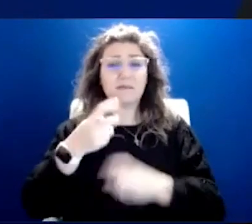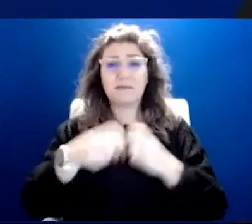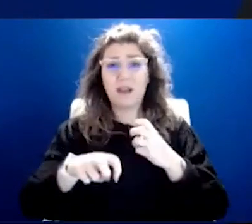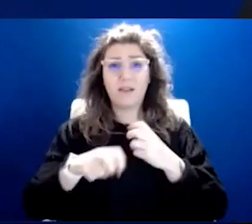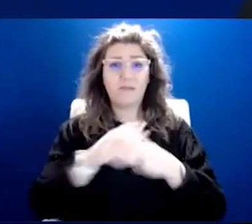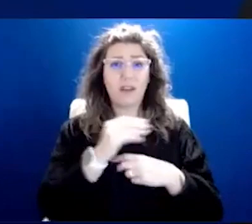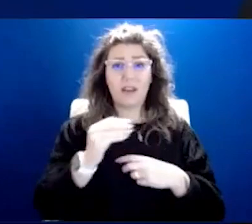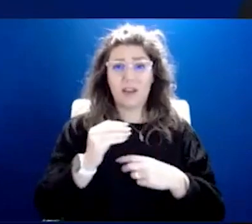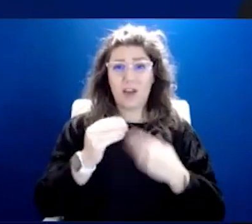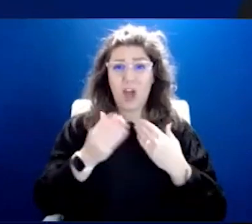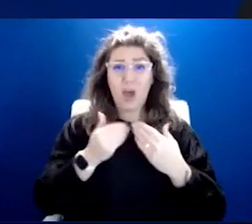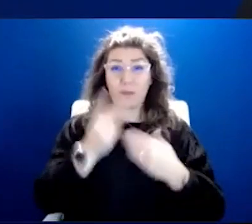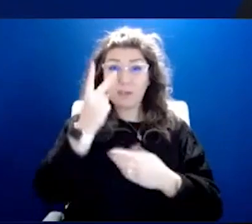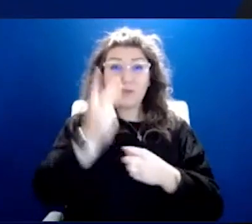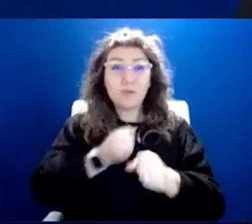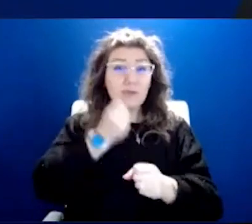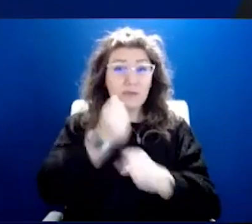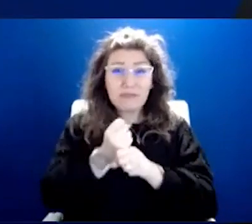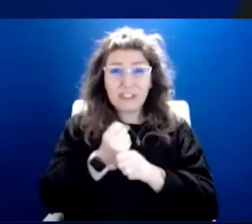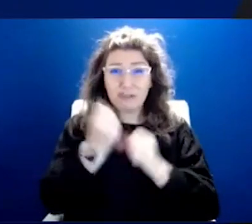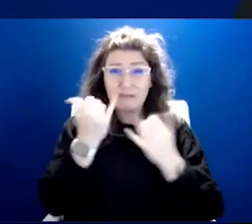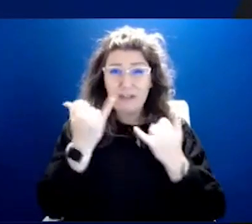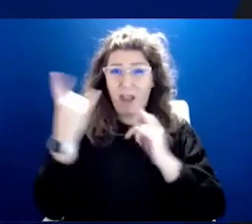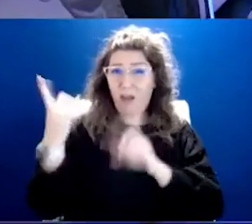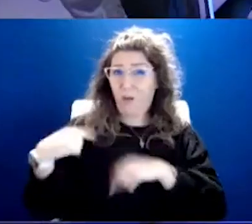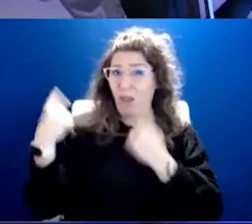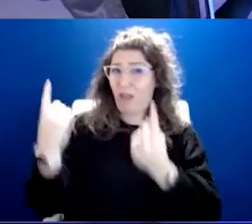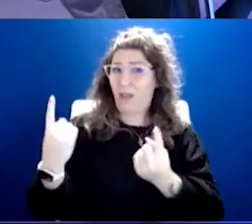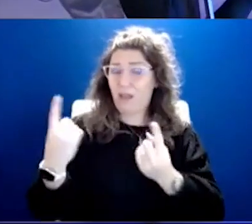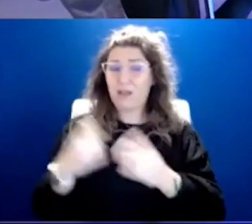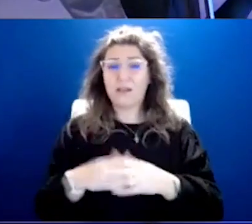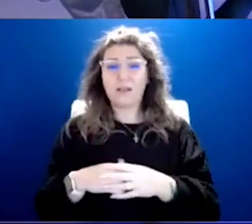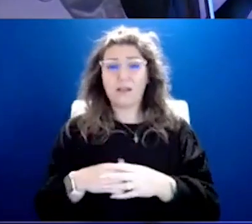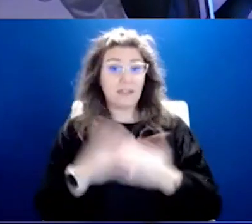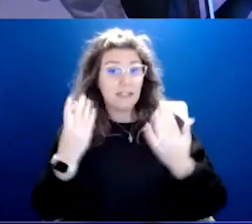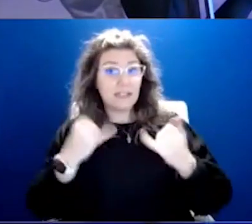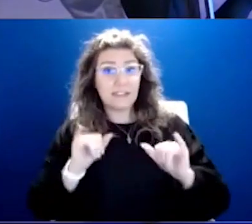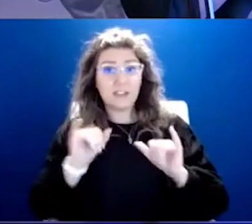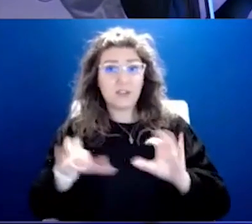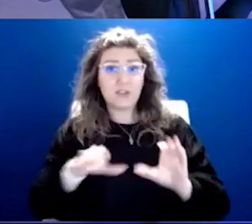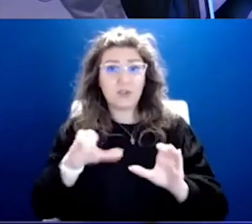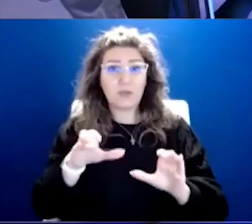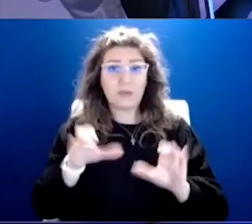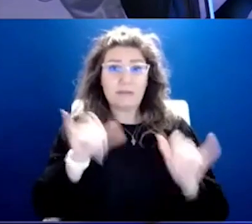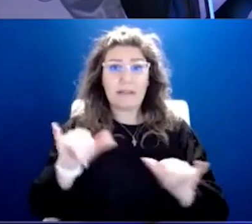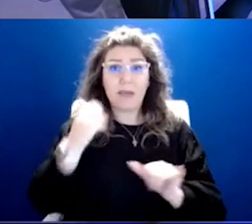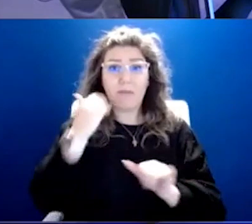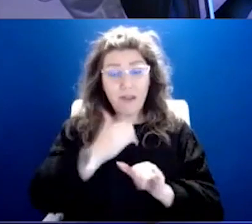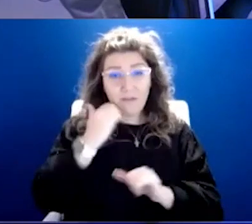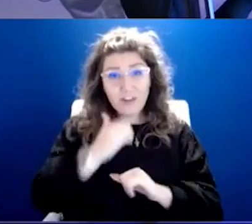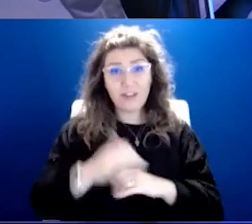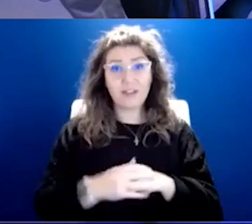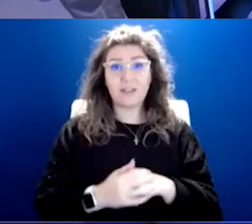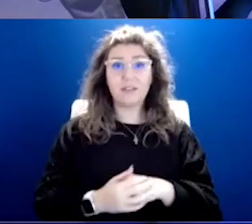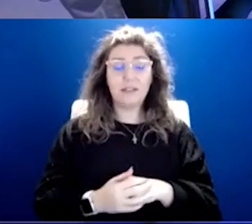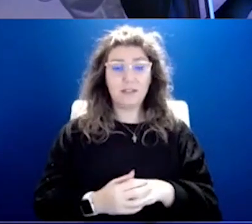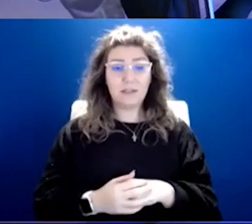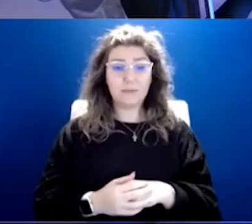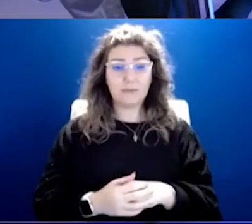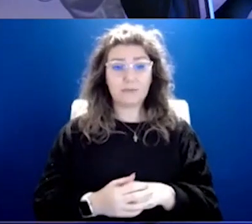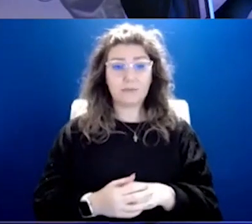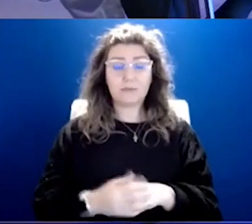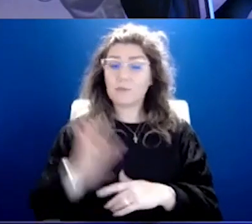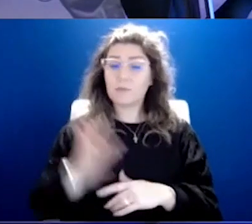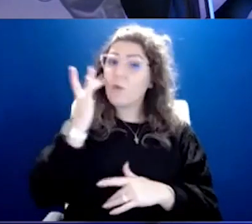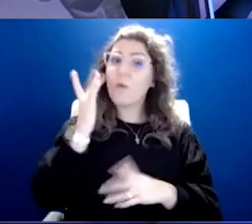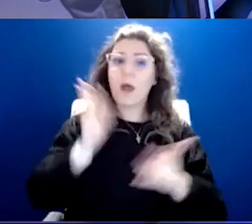at 2 years of this kind of strain on people. And they're still doing the same work day in and day out. And that's why we take folks behind the scenes so